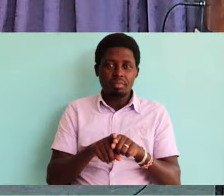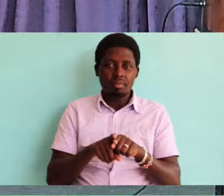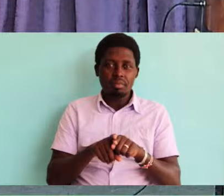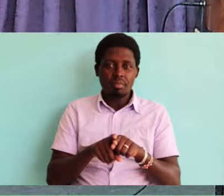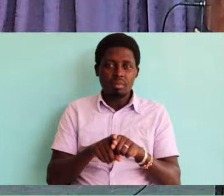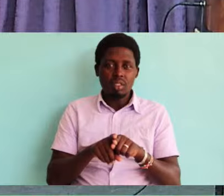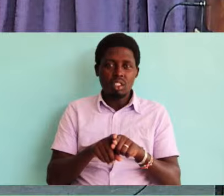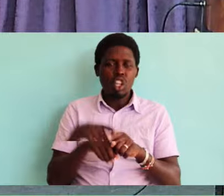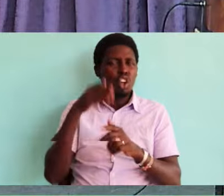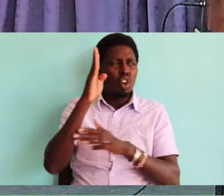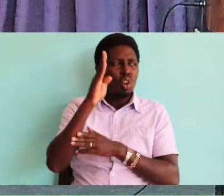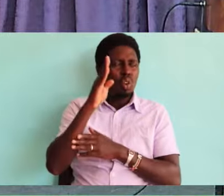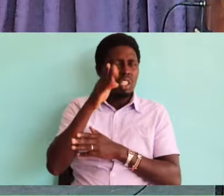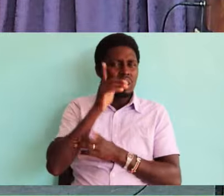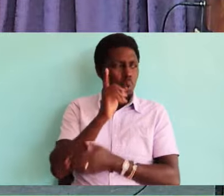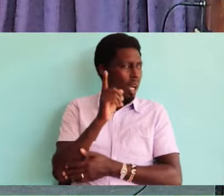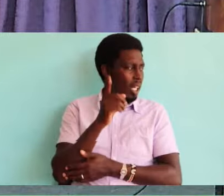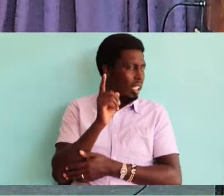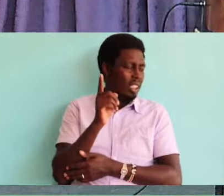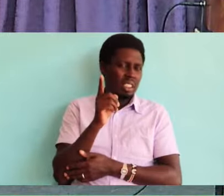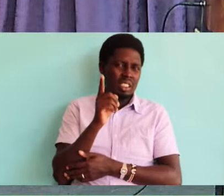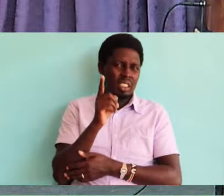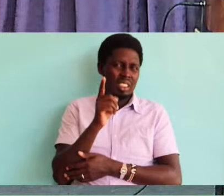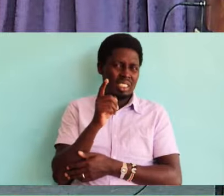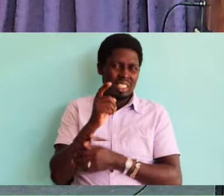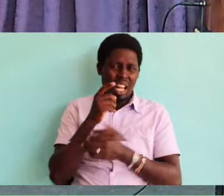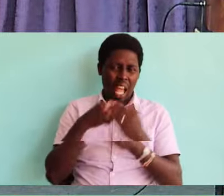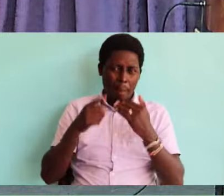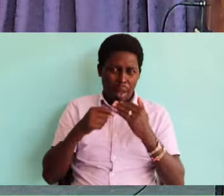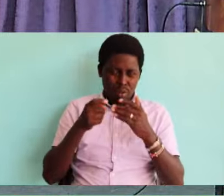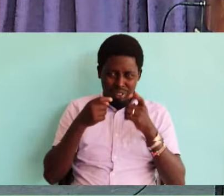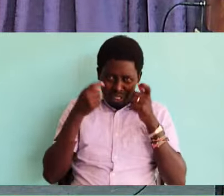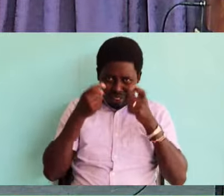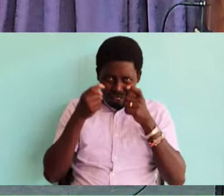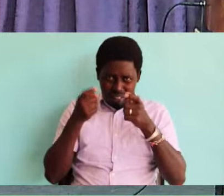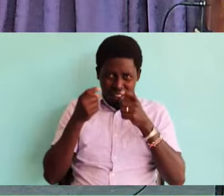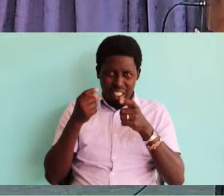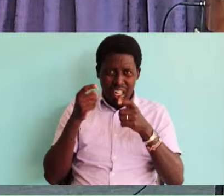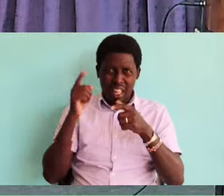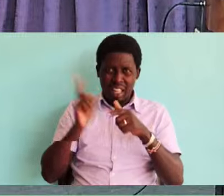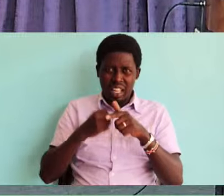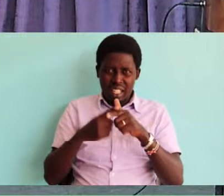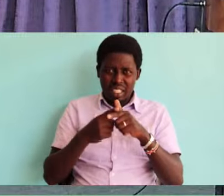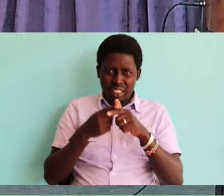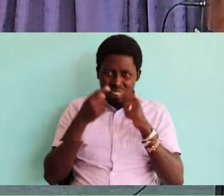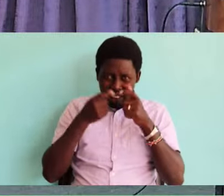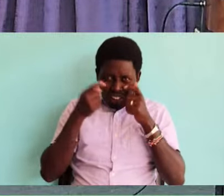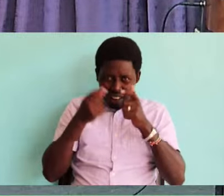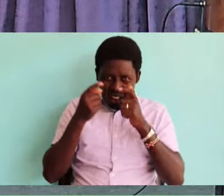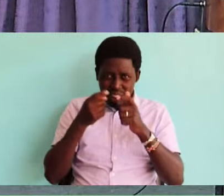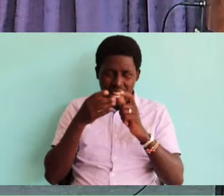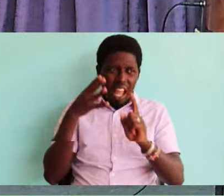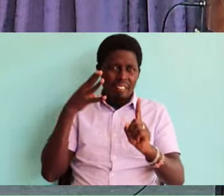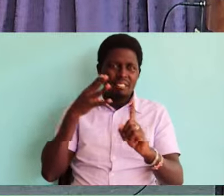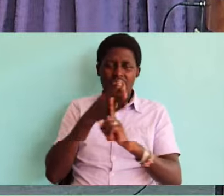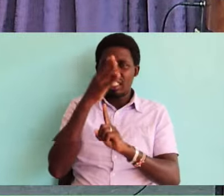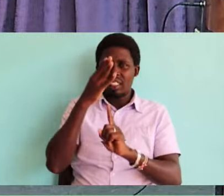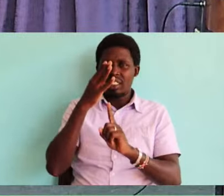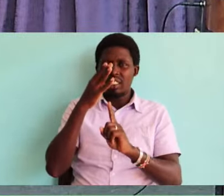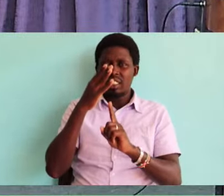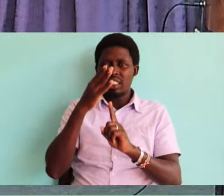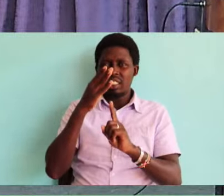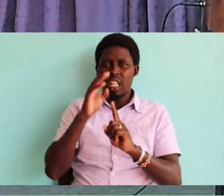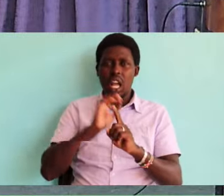So God is warning about sin. And sin will affect and can affect